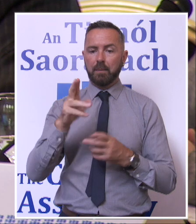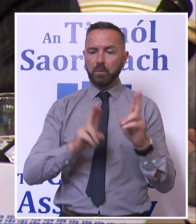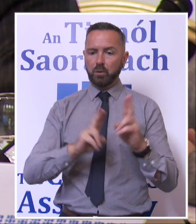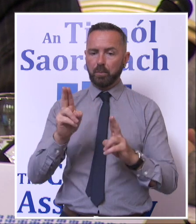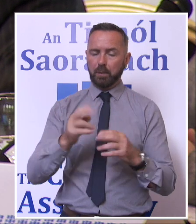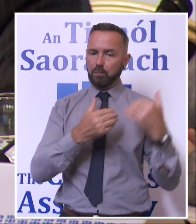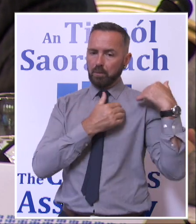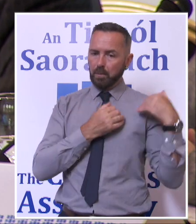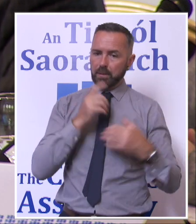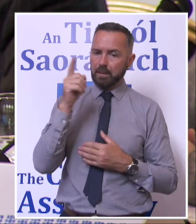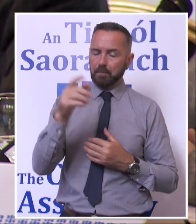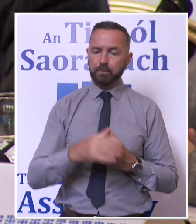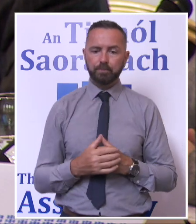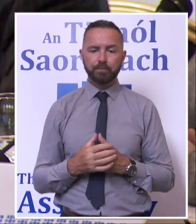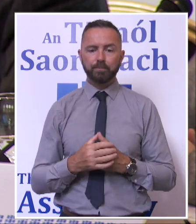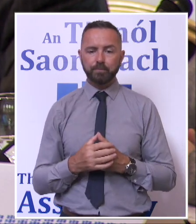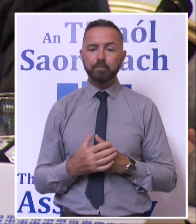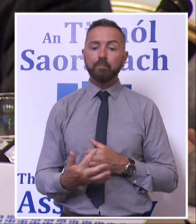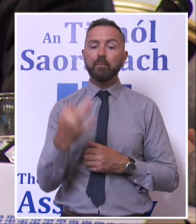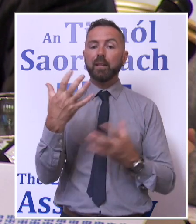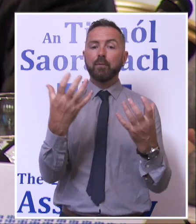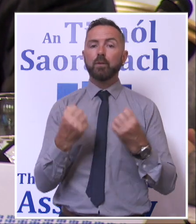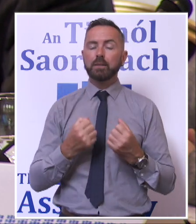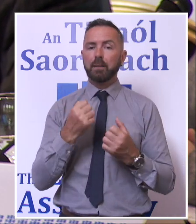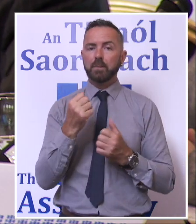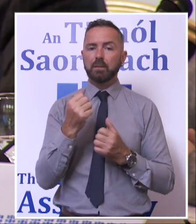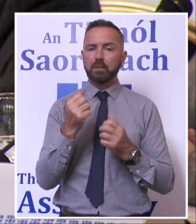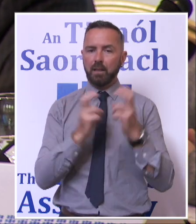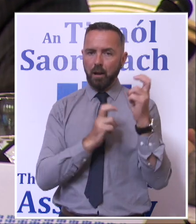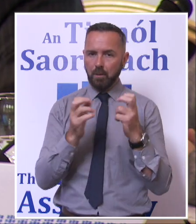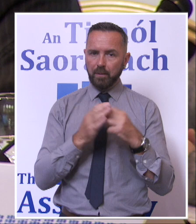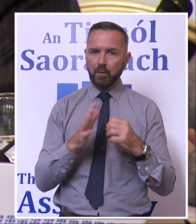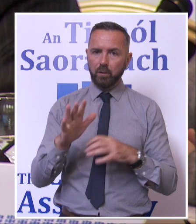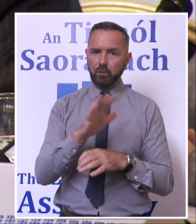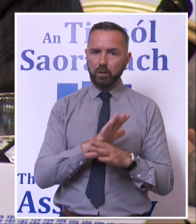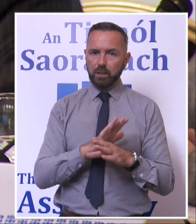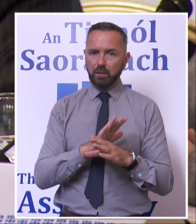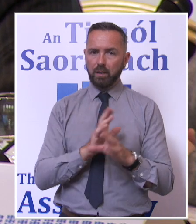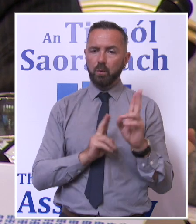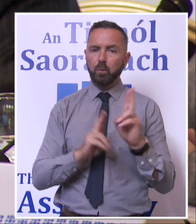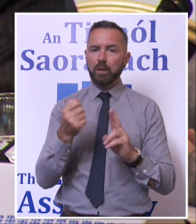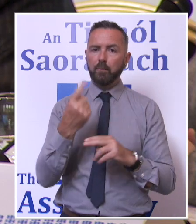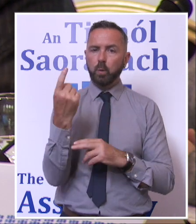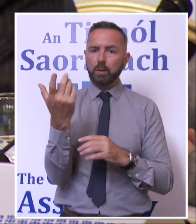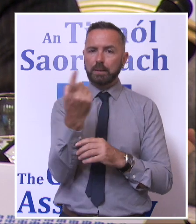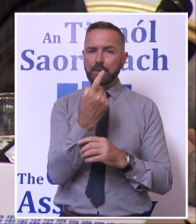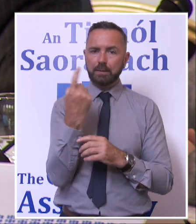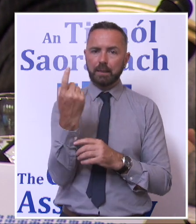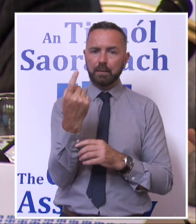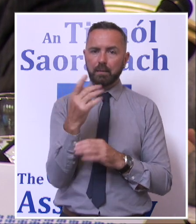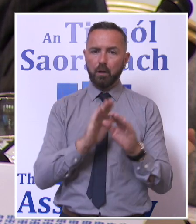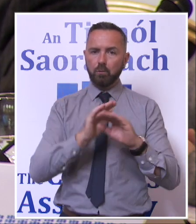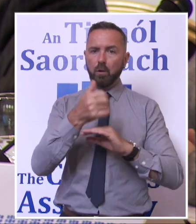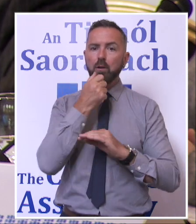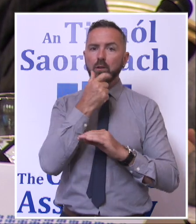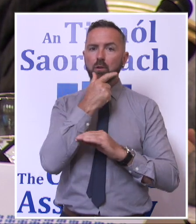assembly. So if you accept the arguments for that regional tier, would it be a single cross Dublin constituency of maybe